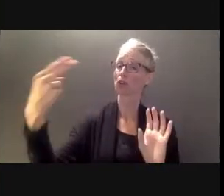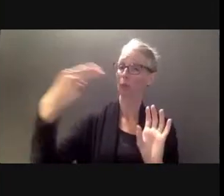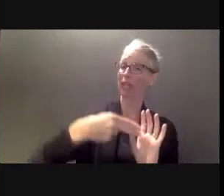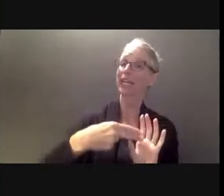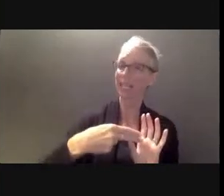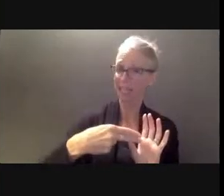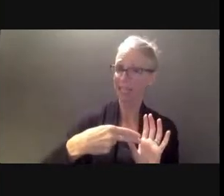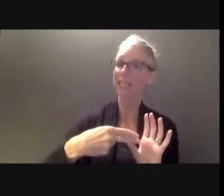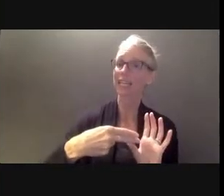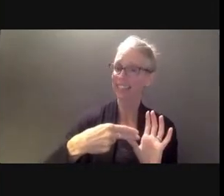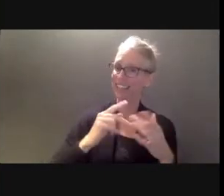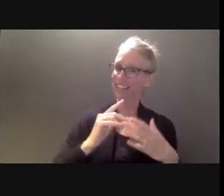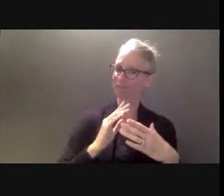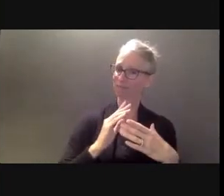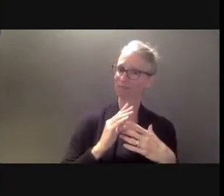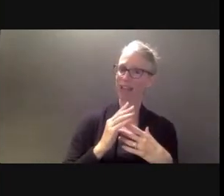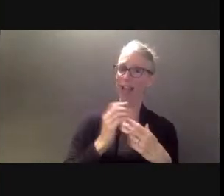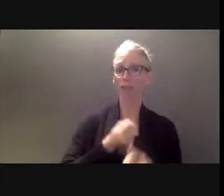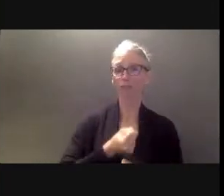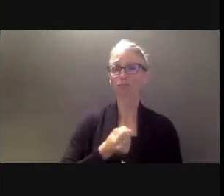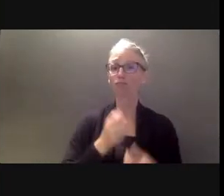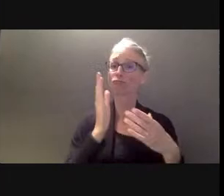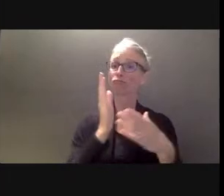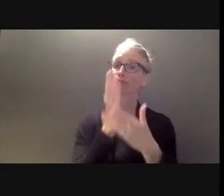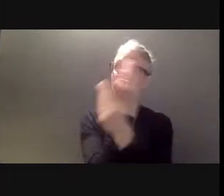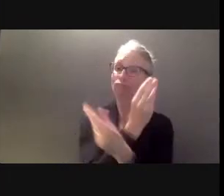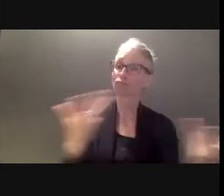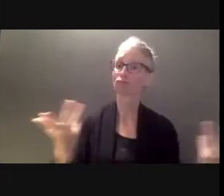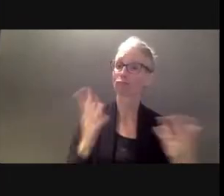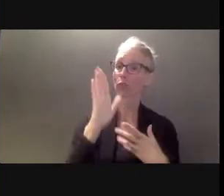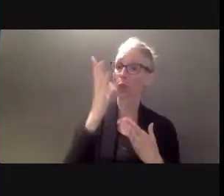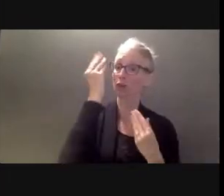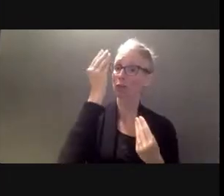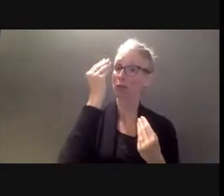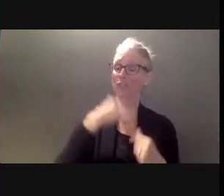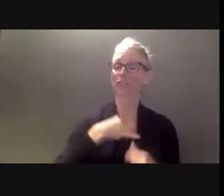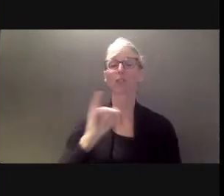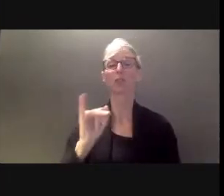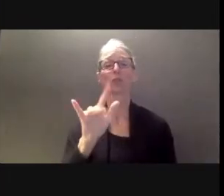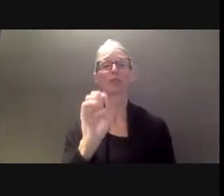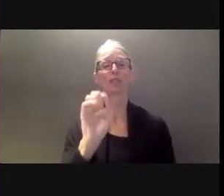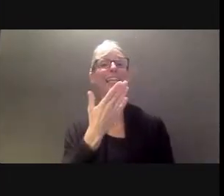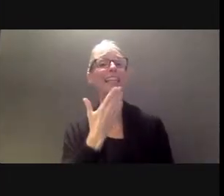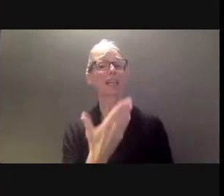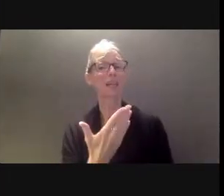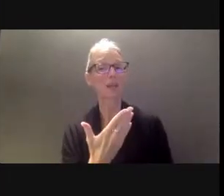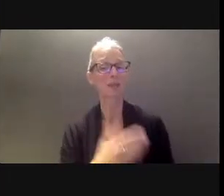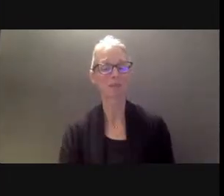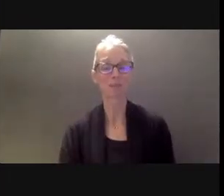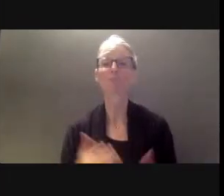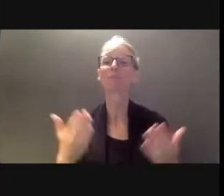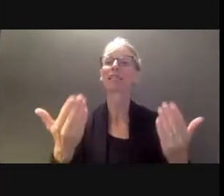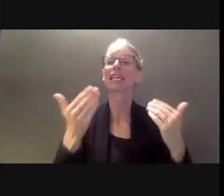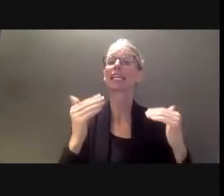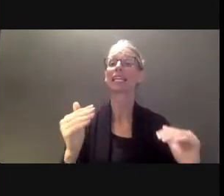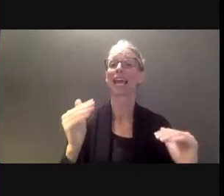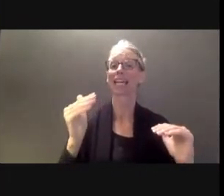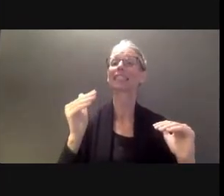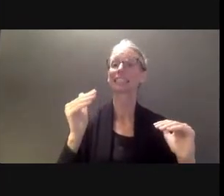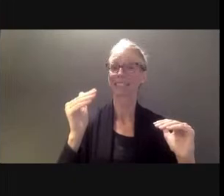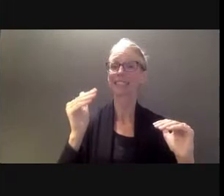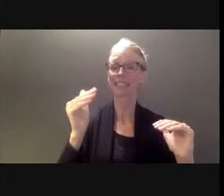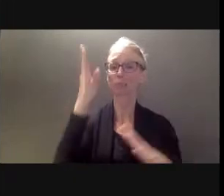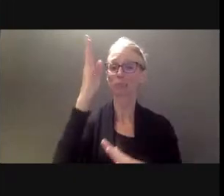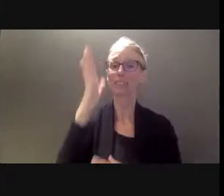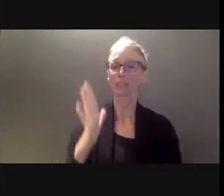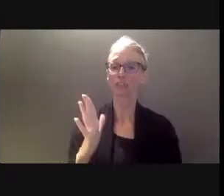information. Thank you. It was wonderful. Thanks. Our next speaker is Haley Flaro.